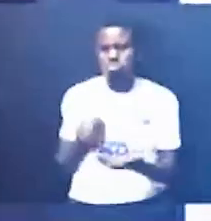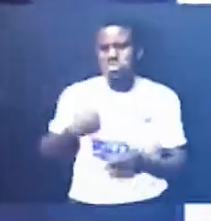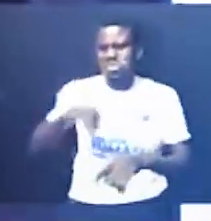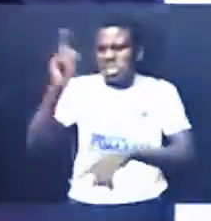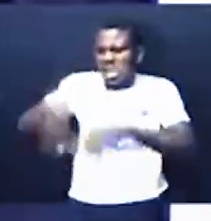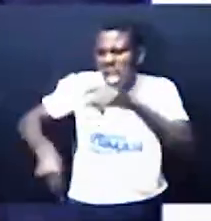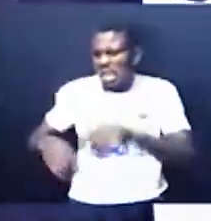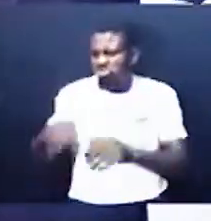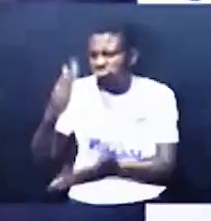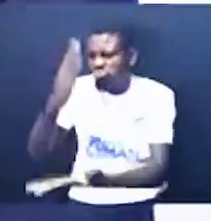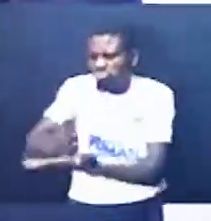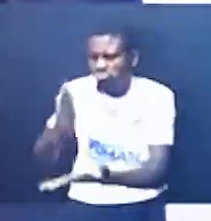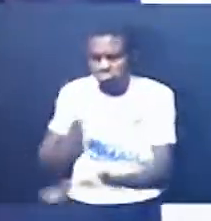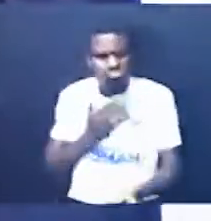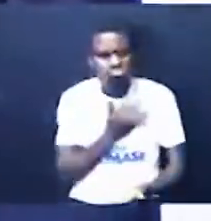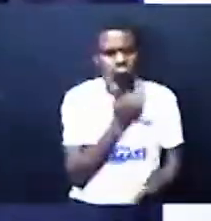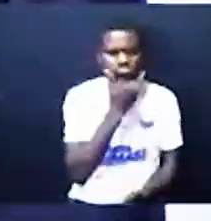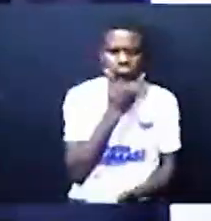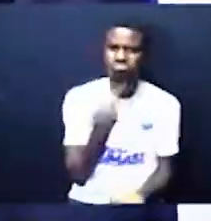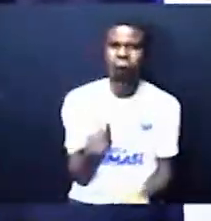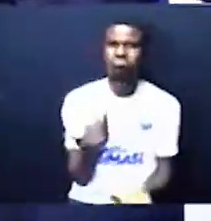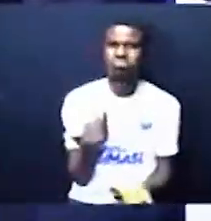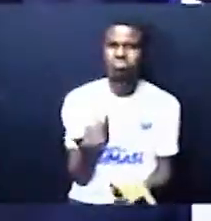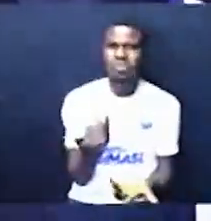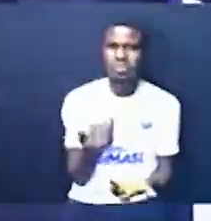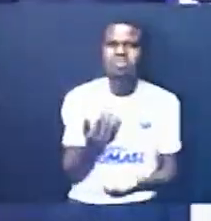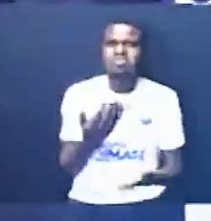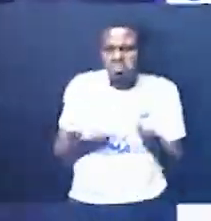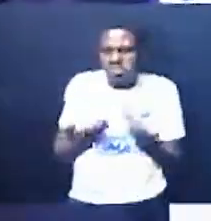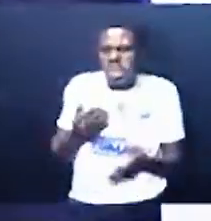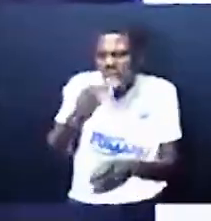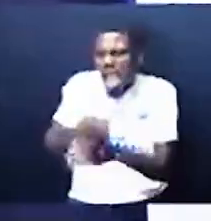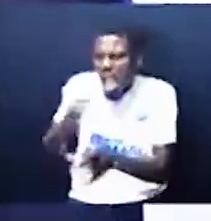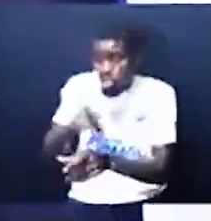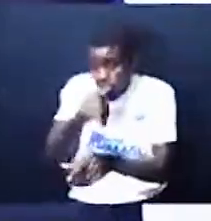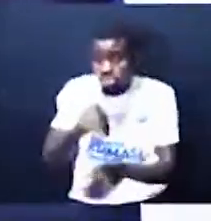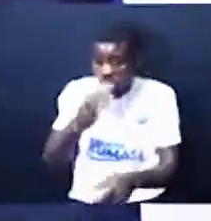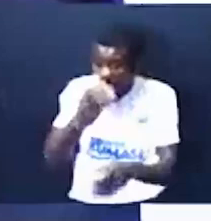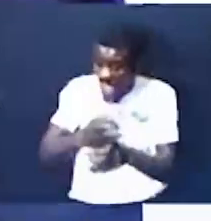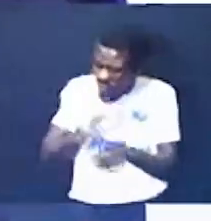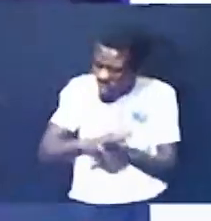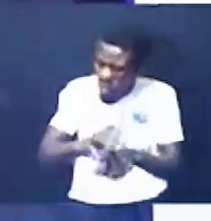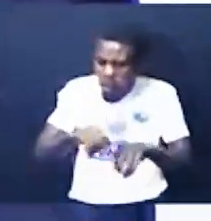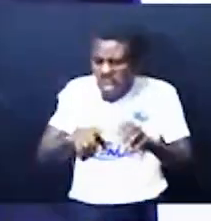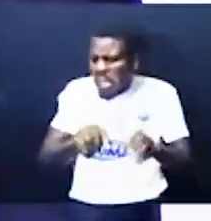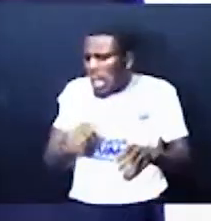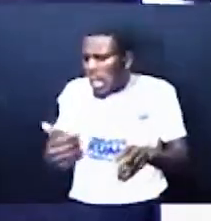stop offenses. You may be very careful, but the other person may be